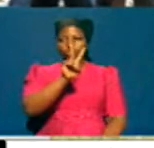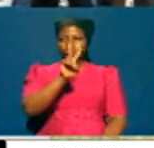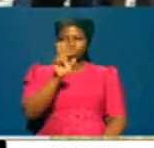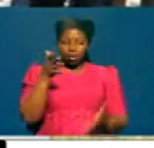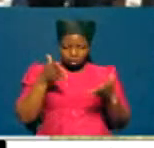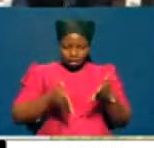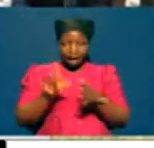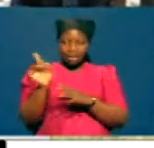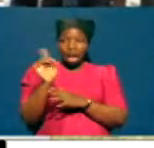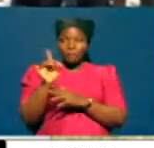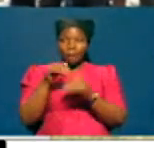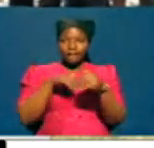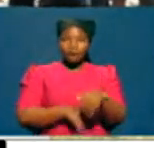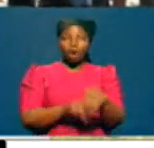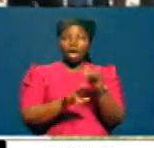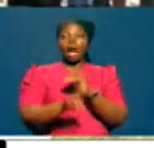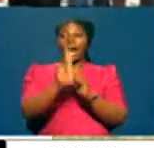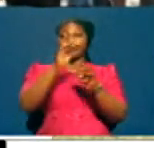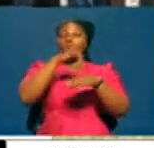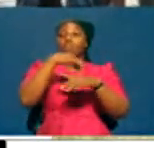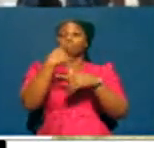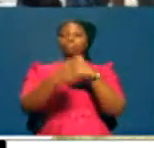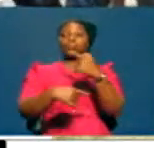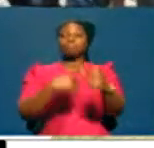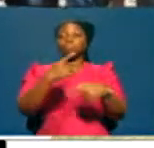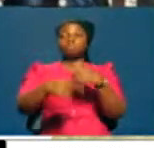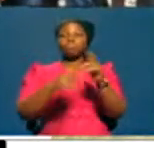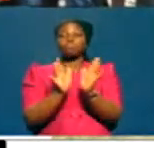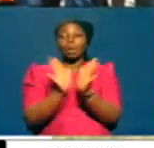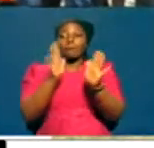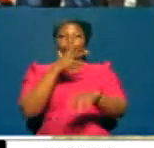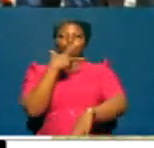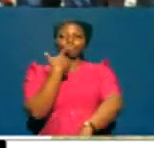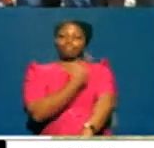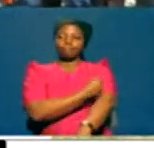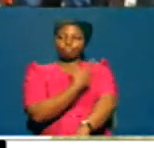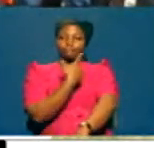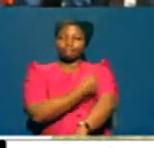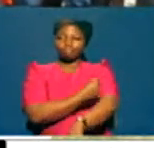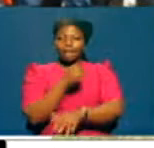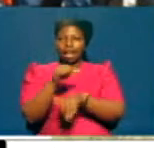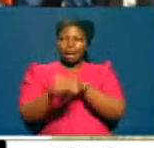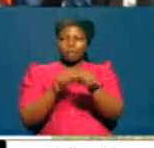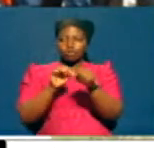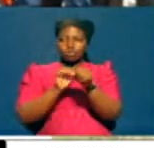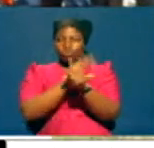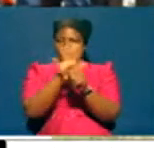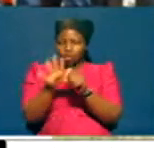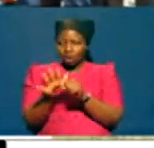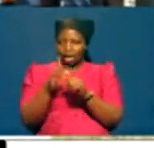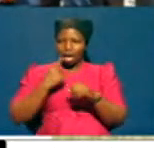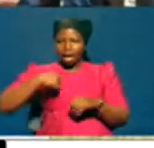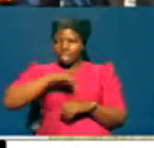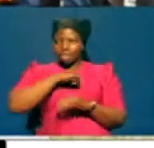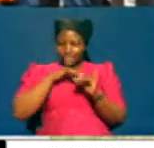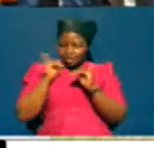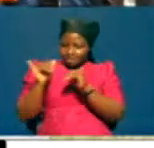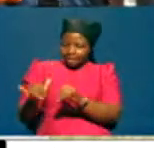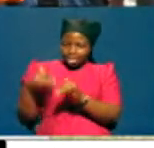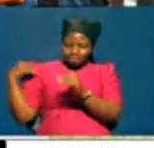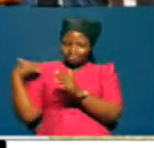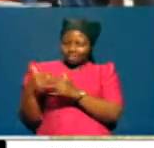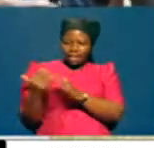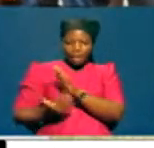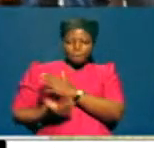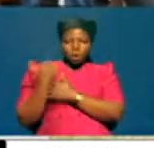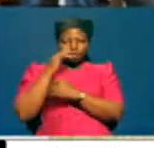just following up on an ongoing mass vaccination exercise on COVID-19. And we've been here since morning just monitoring what is